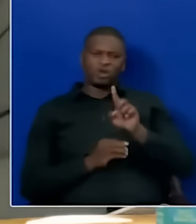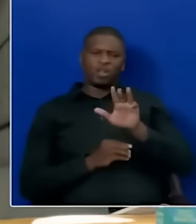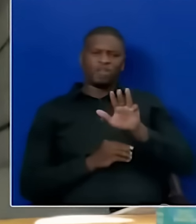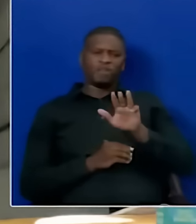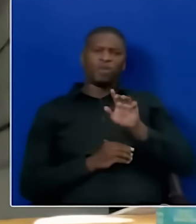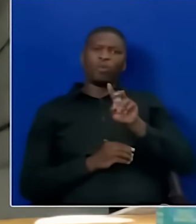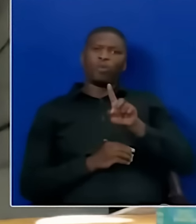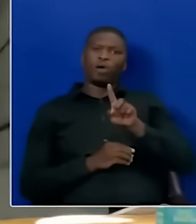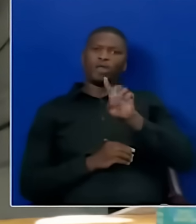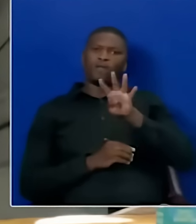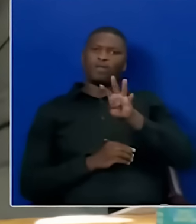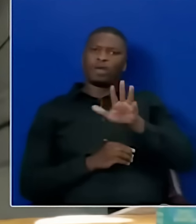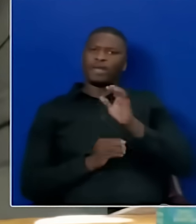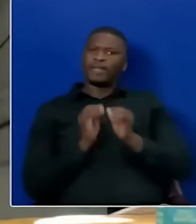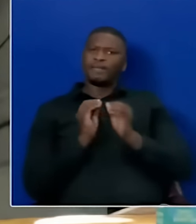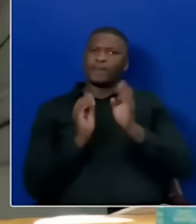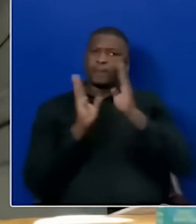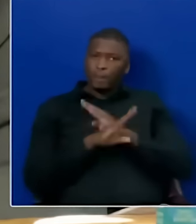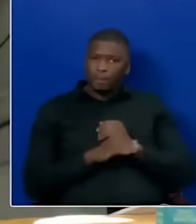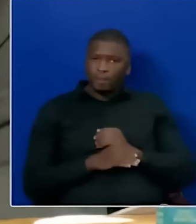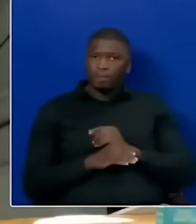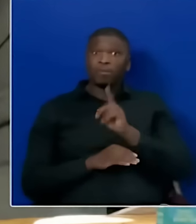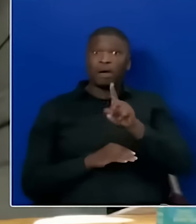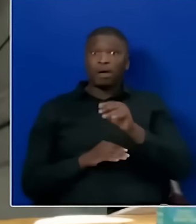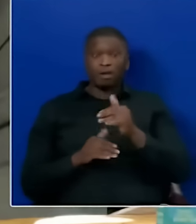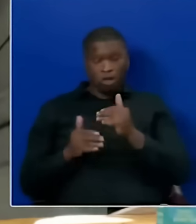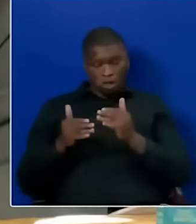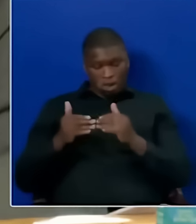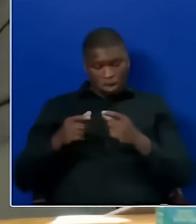to paragraph 10,